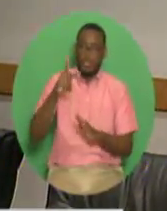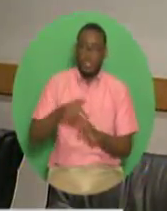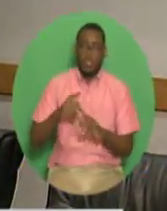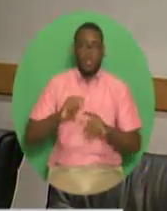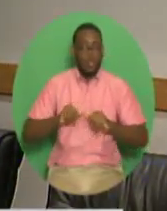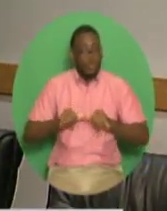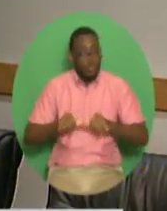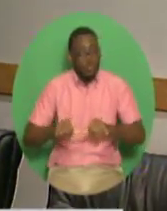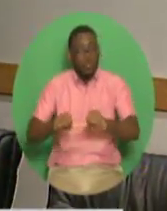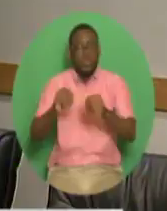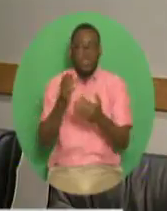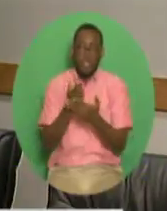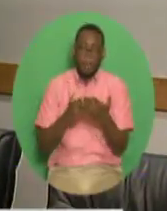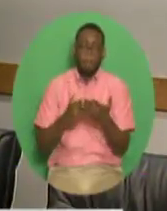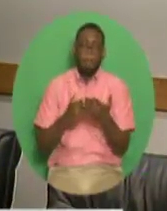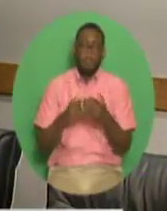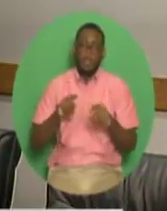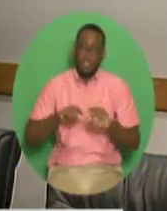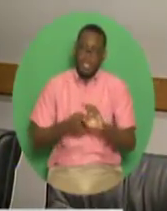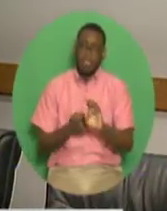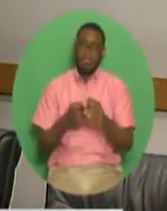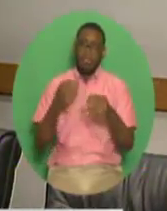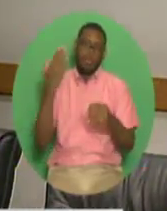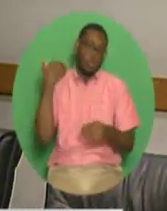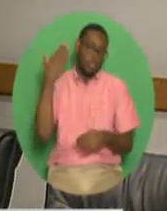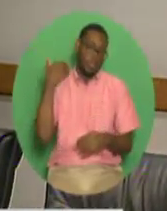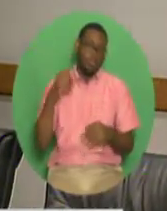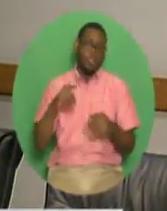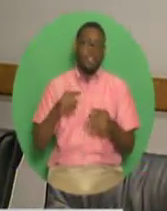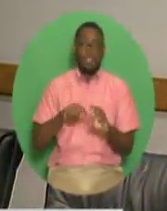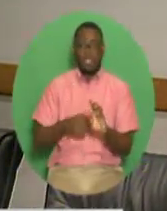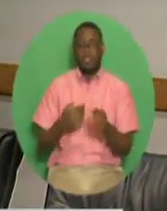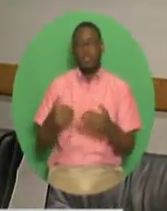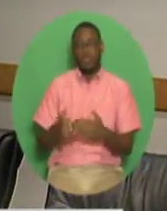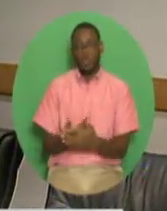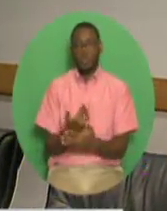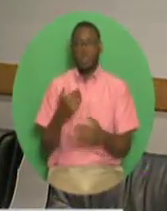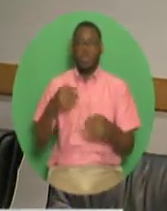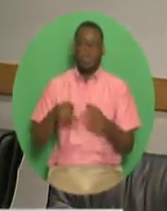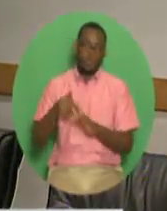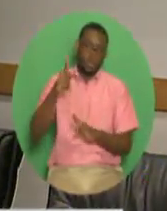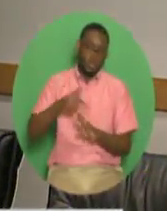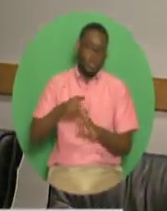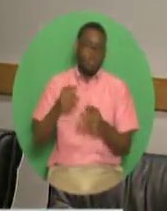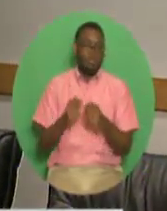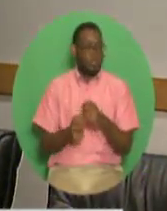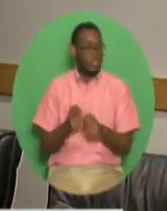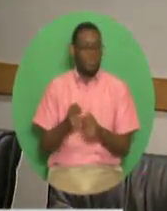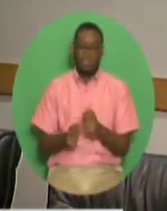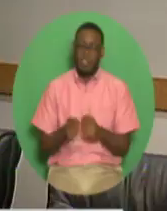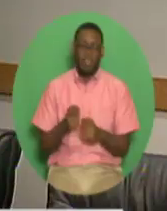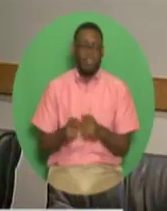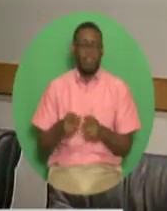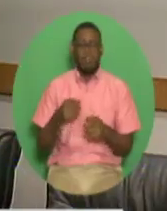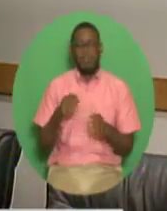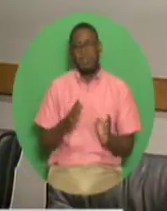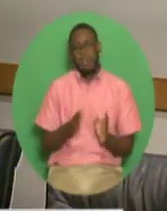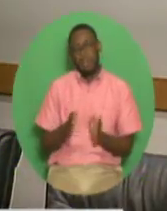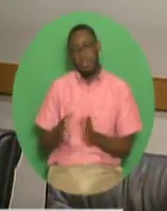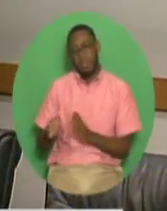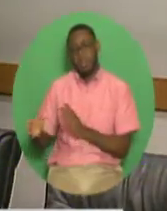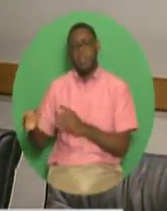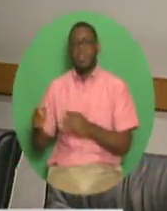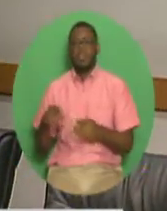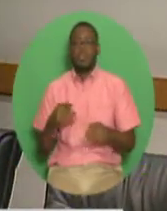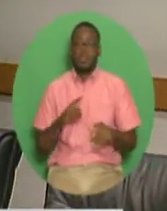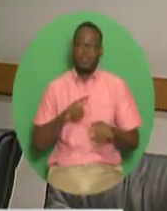extent. Starting a new project is difficult from scratch, from planning and stuff. However, going to a project that has been left for 10